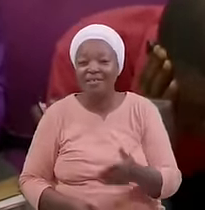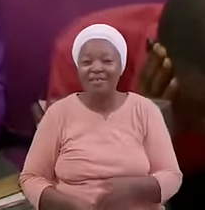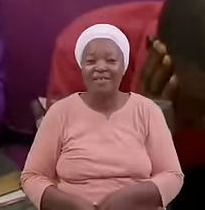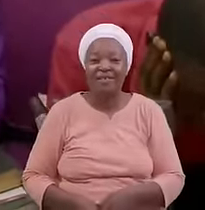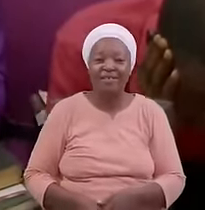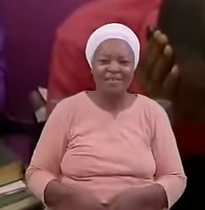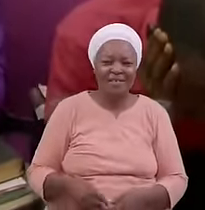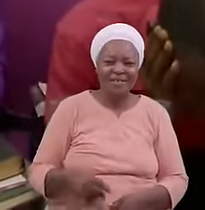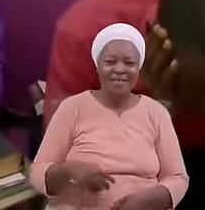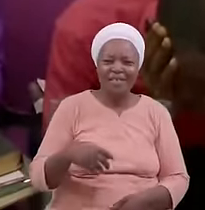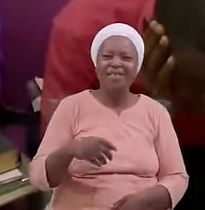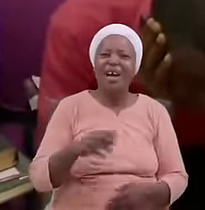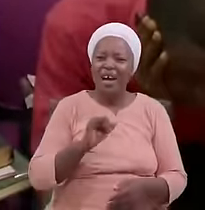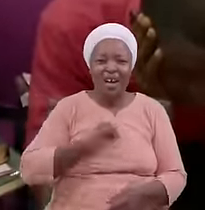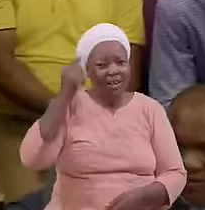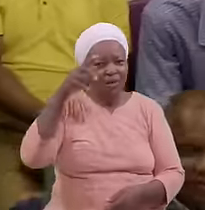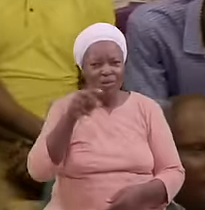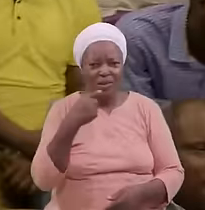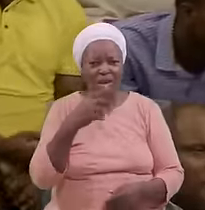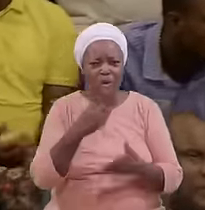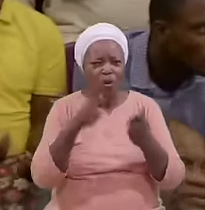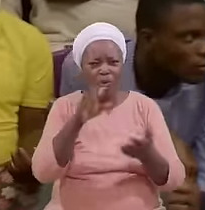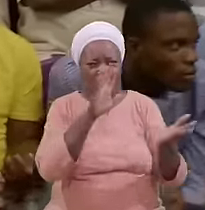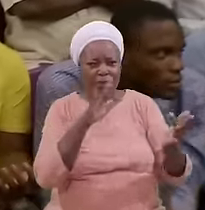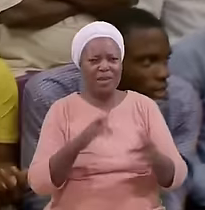I thought you'll say what you expect.